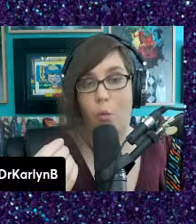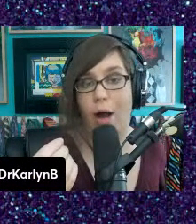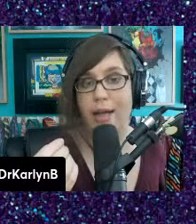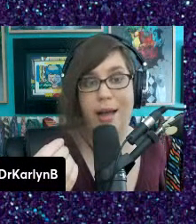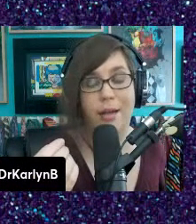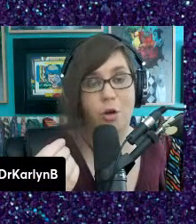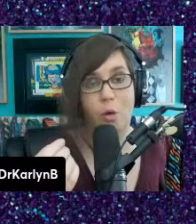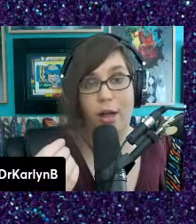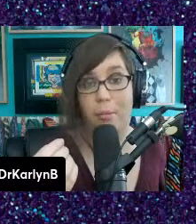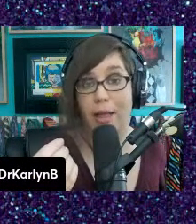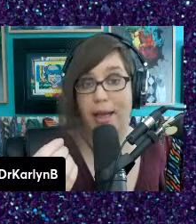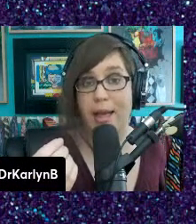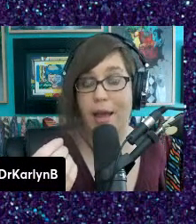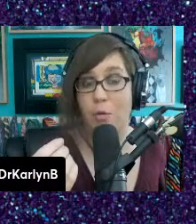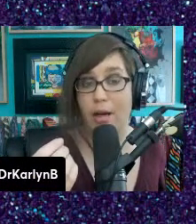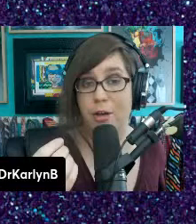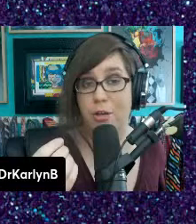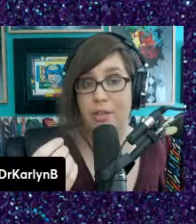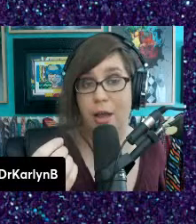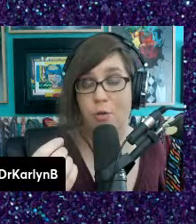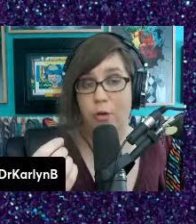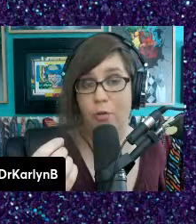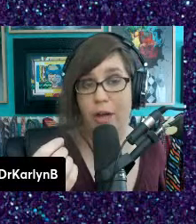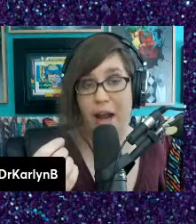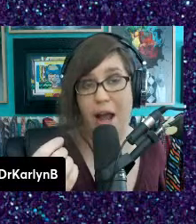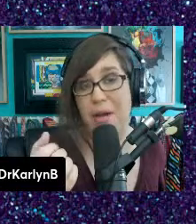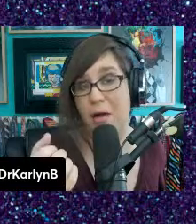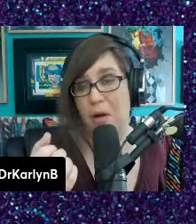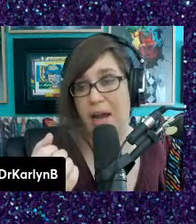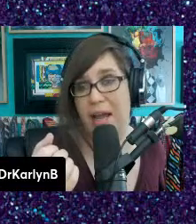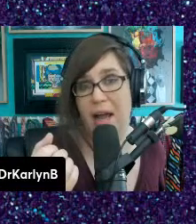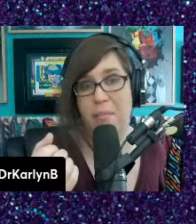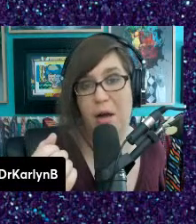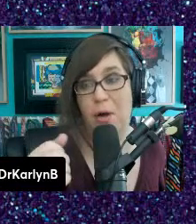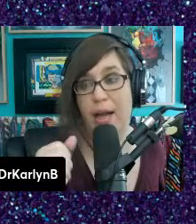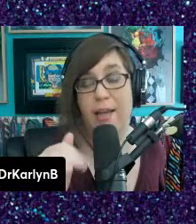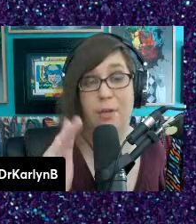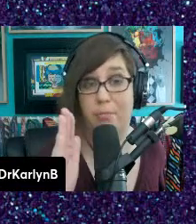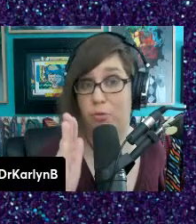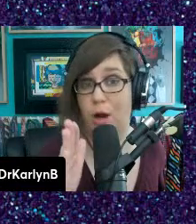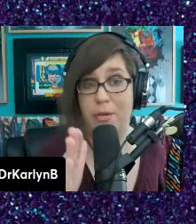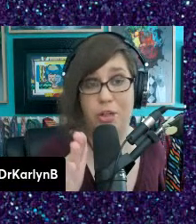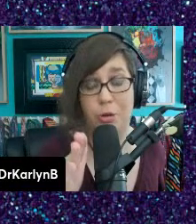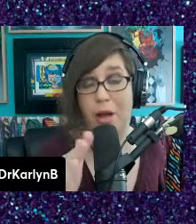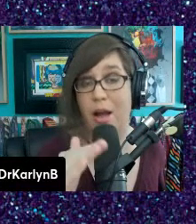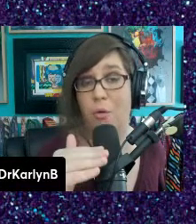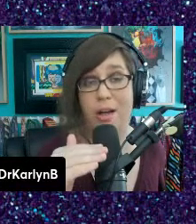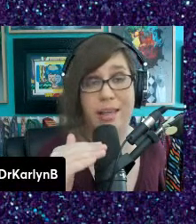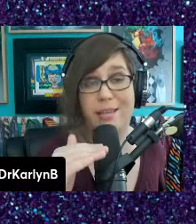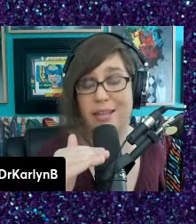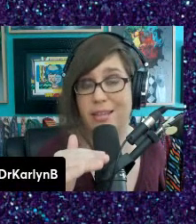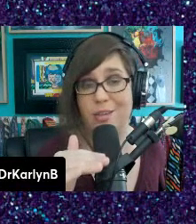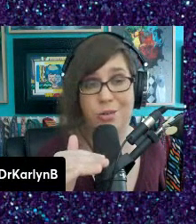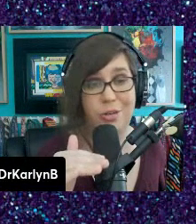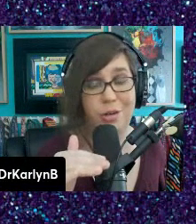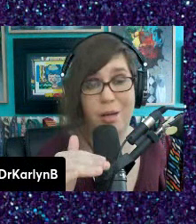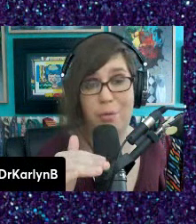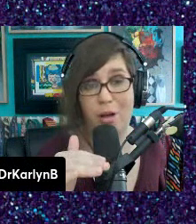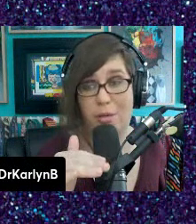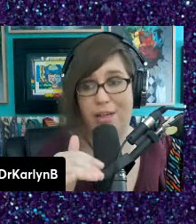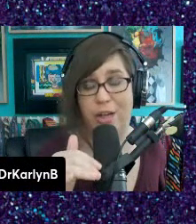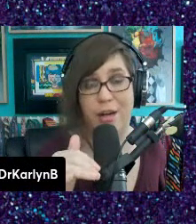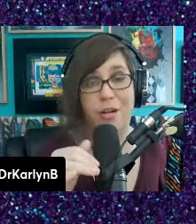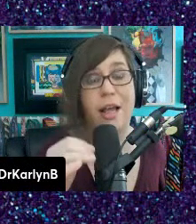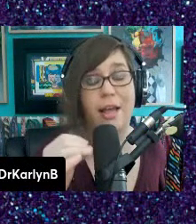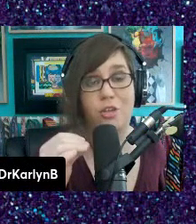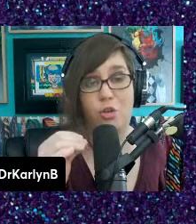don't want whining. I don't want complaining. I don't want to hear you say over and over again, I'm not whining. I'm not whining. If you, I promise you, one of the easiest things you can do to get blocked